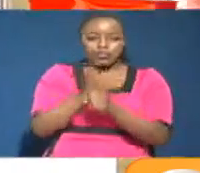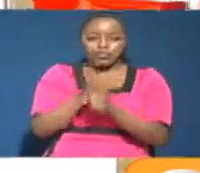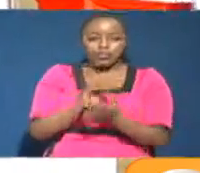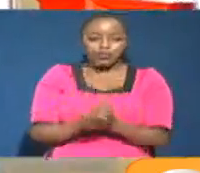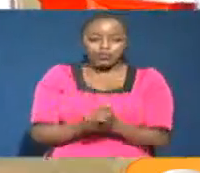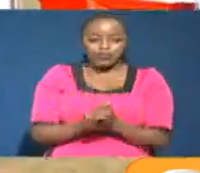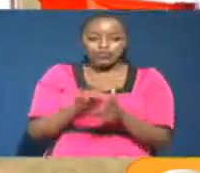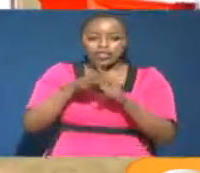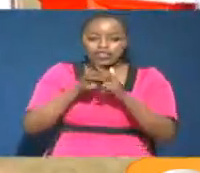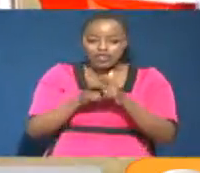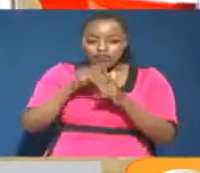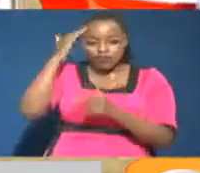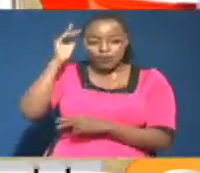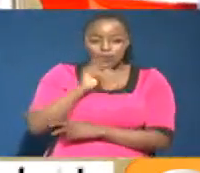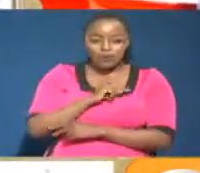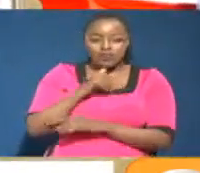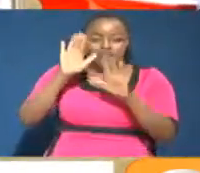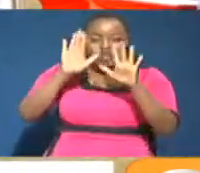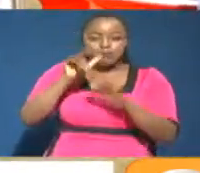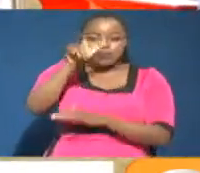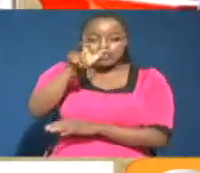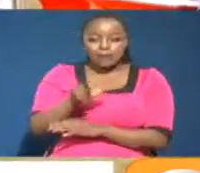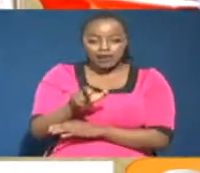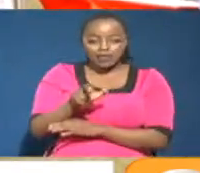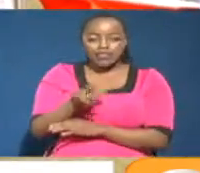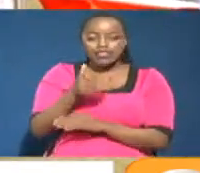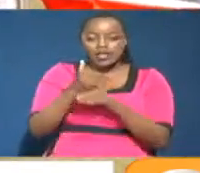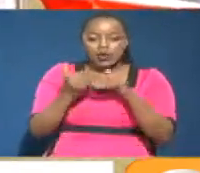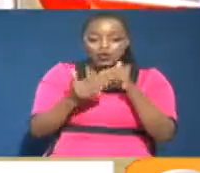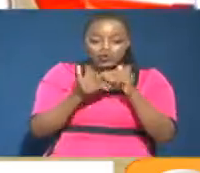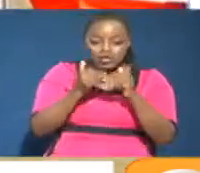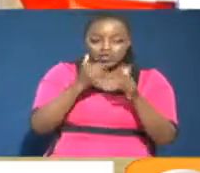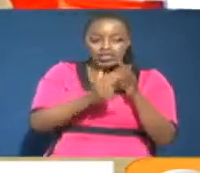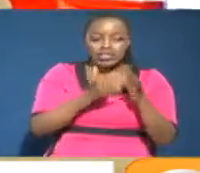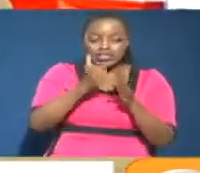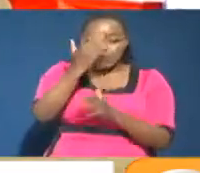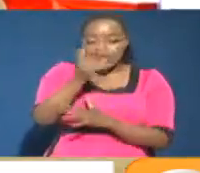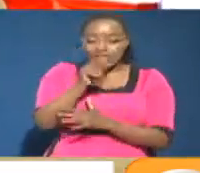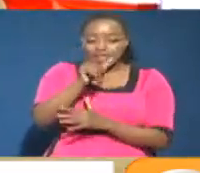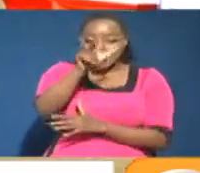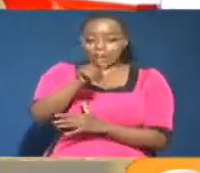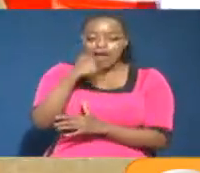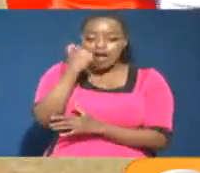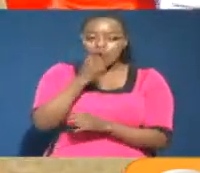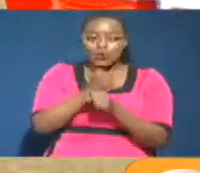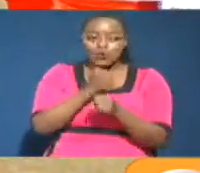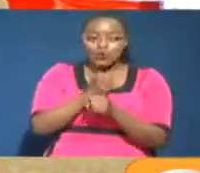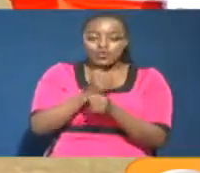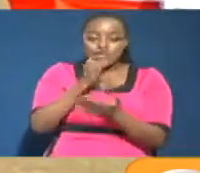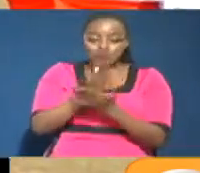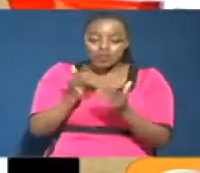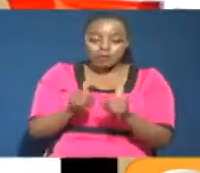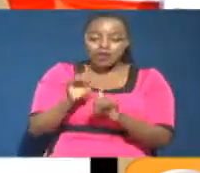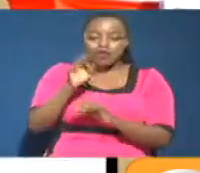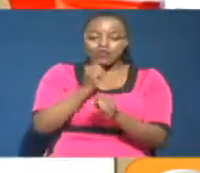The fundi, as we know, is a very important person in the construction industry, because this is the person who does the actual